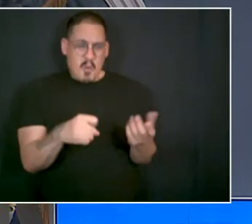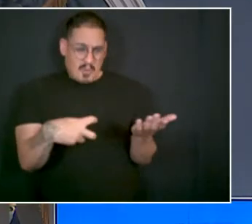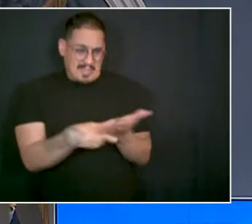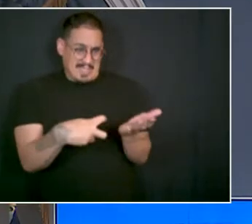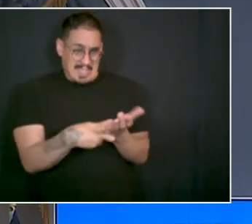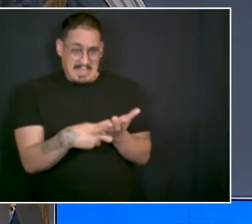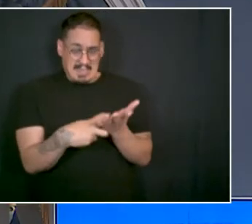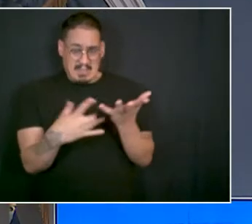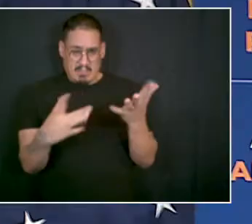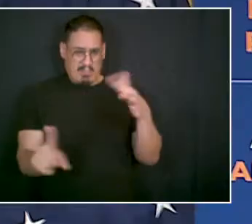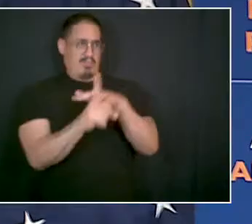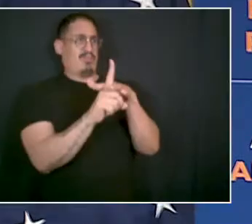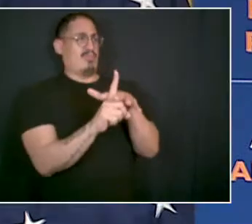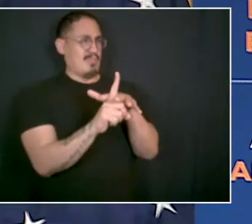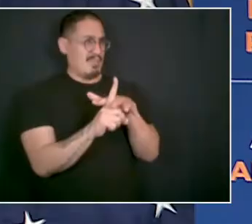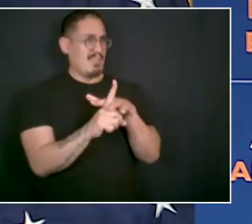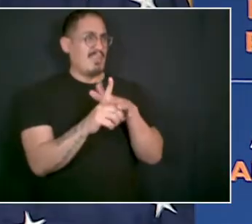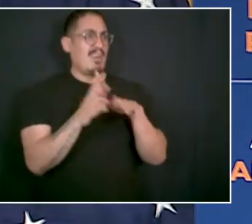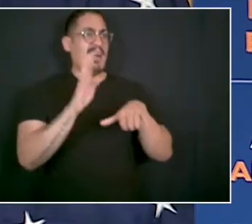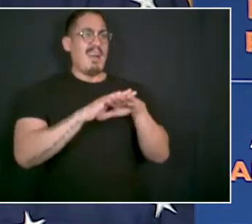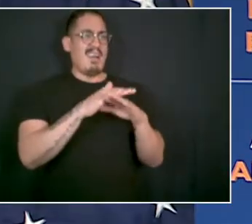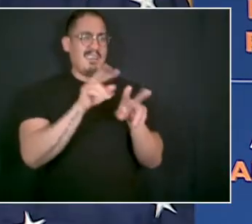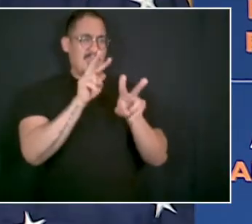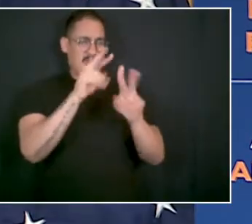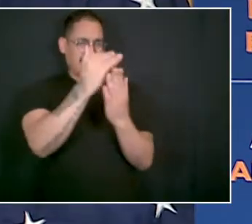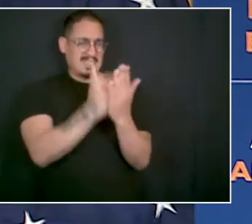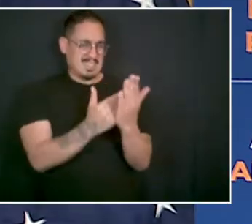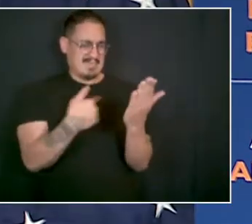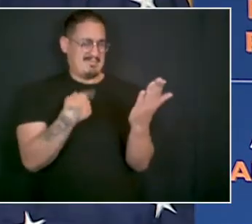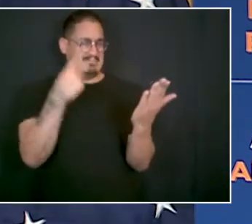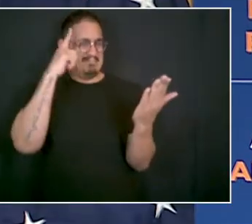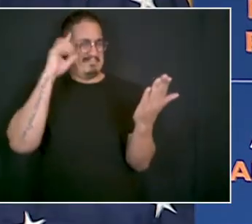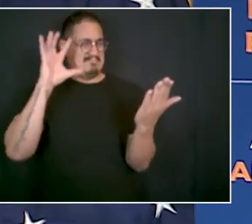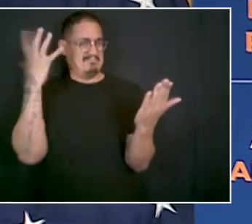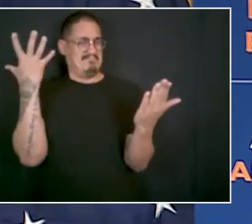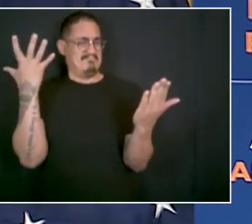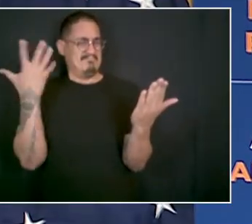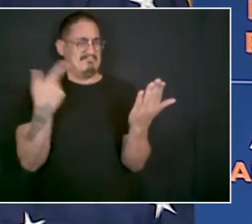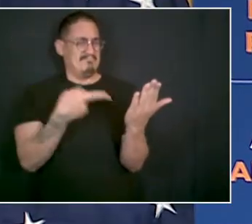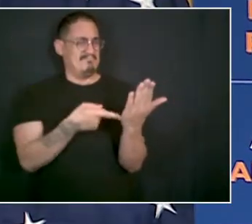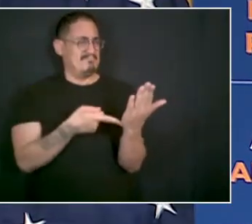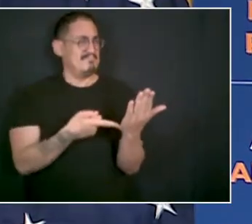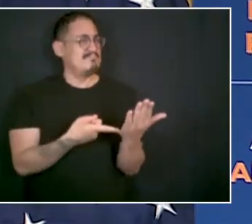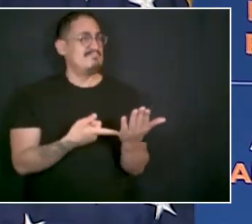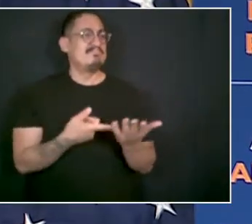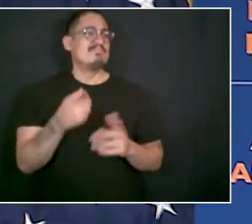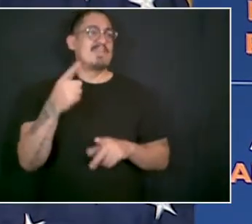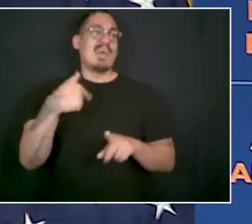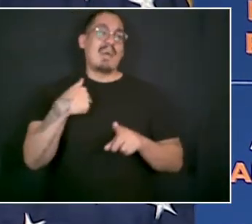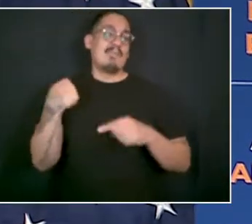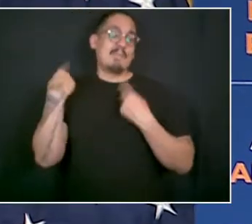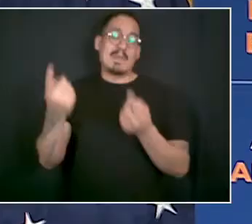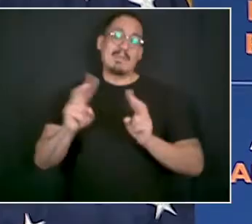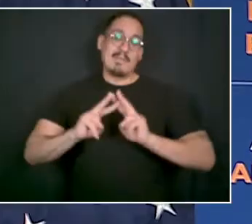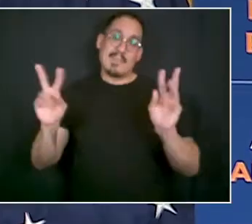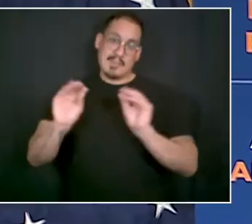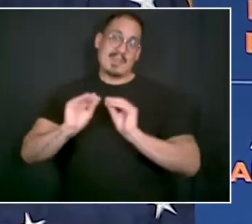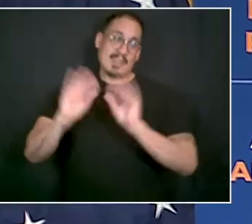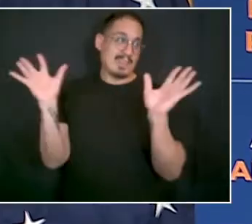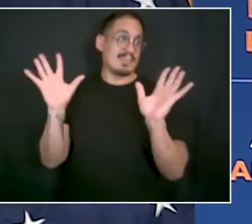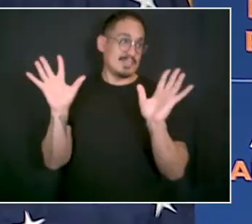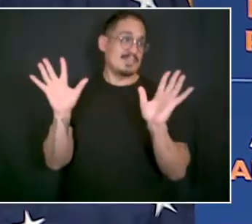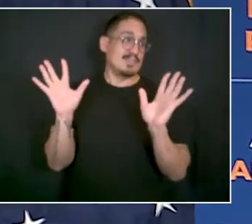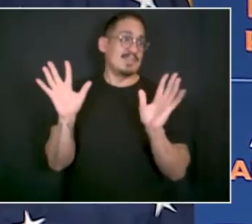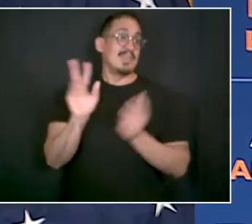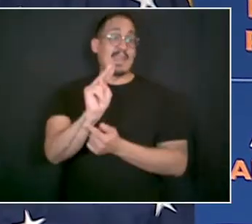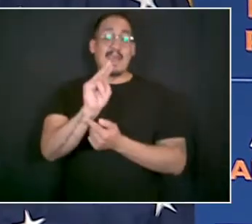of DHS. Yeah. Okay. We have been extremely clear, and I'll say it over and over again. New York City Police Department, they do not